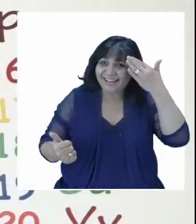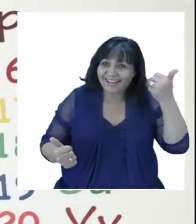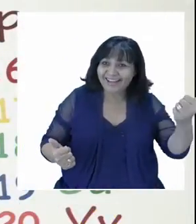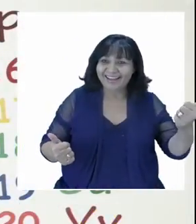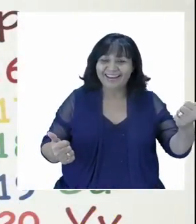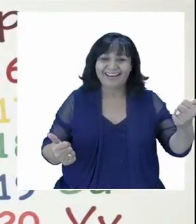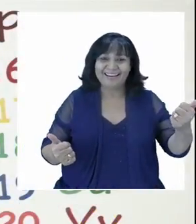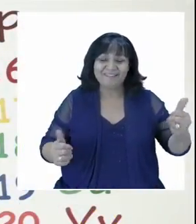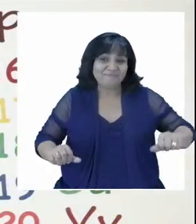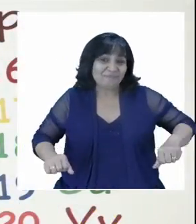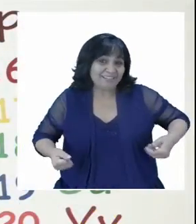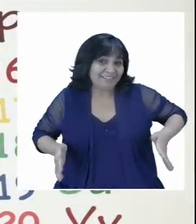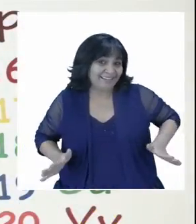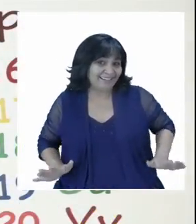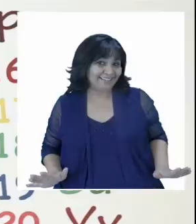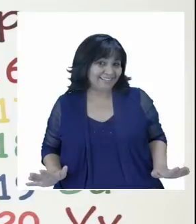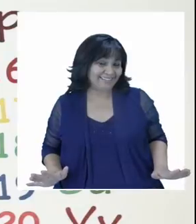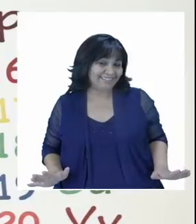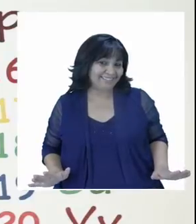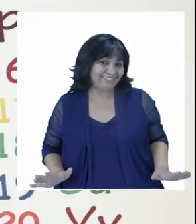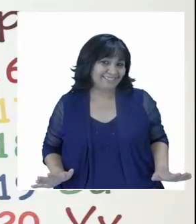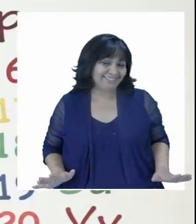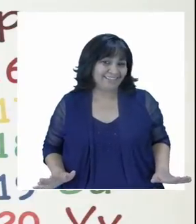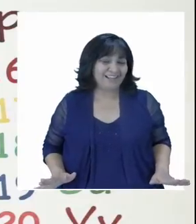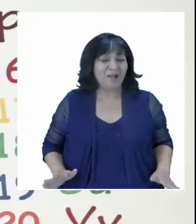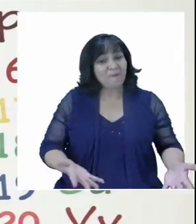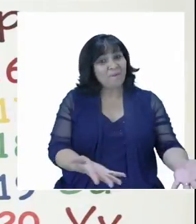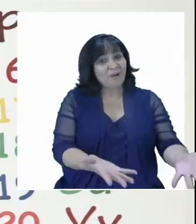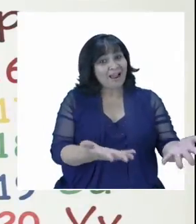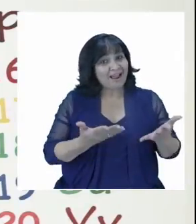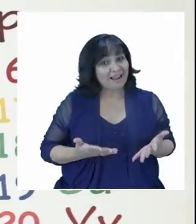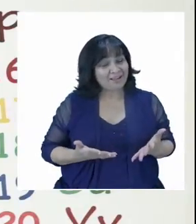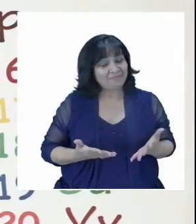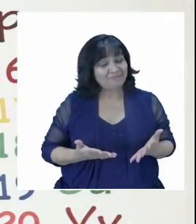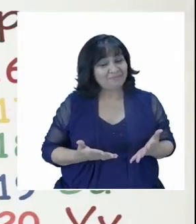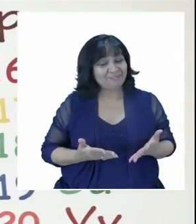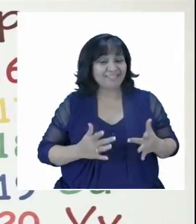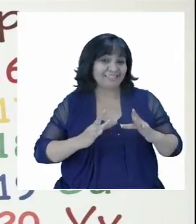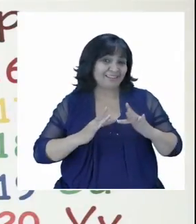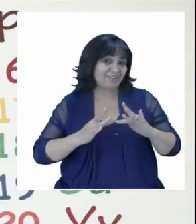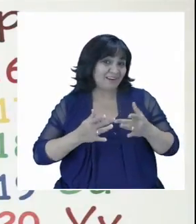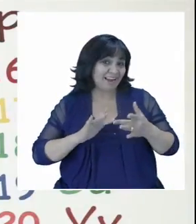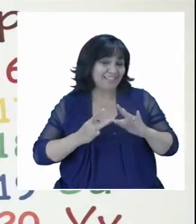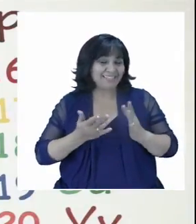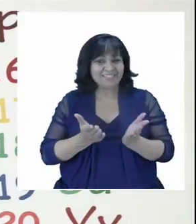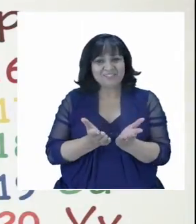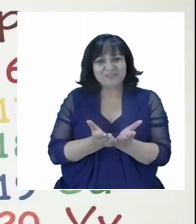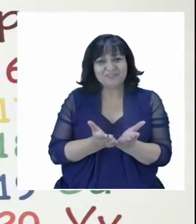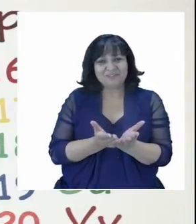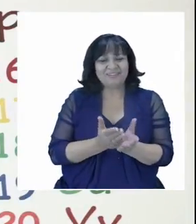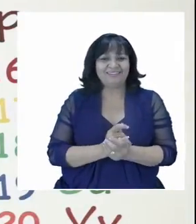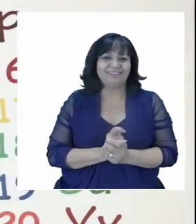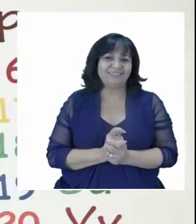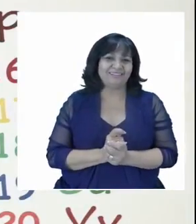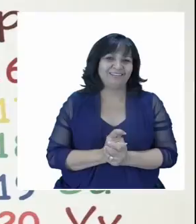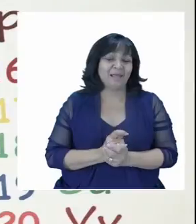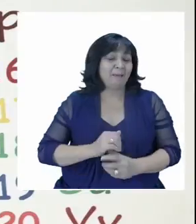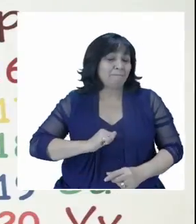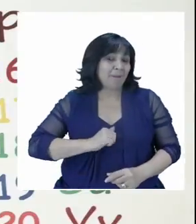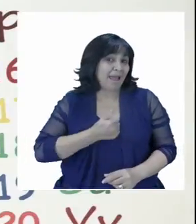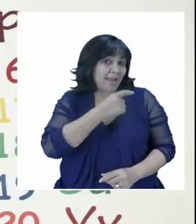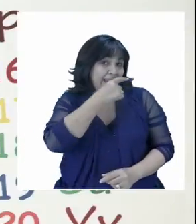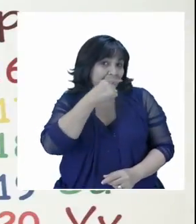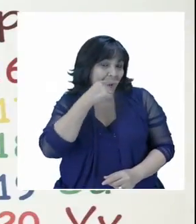Hello, boys and girls, and welcome to My Zone Online School. My name